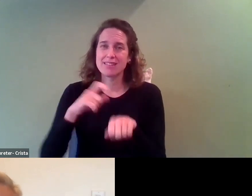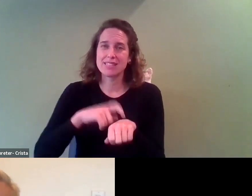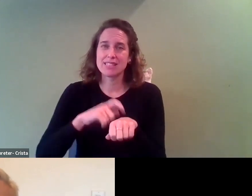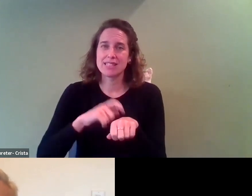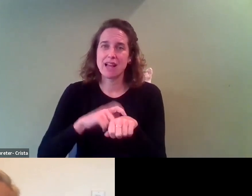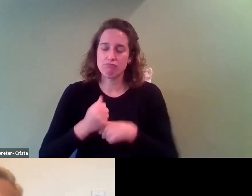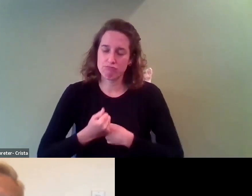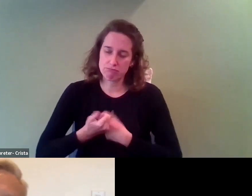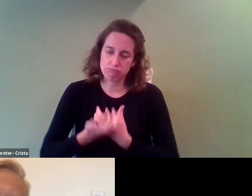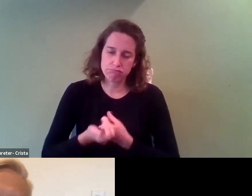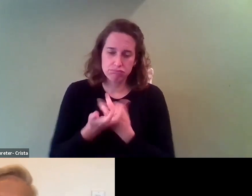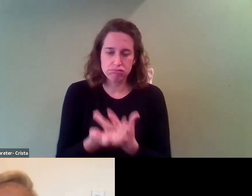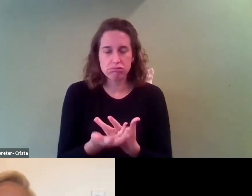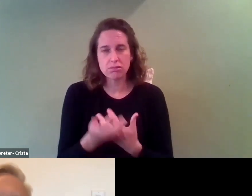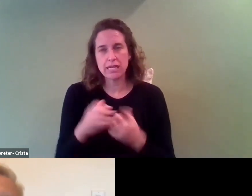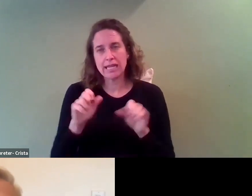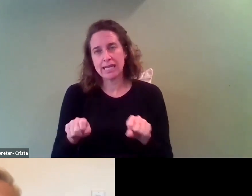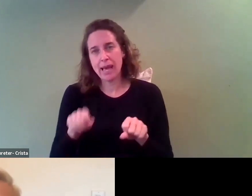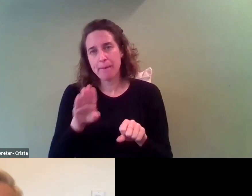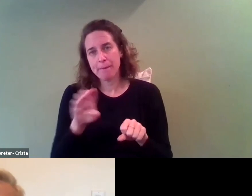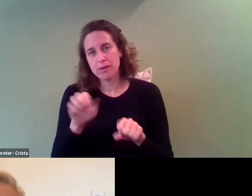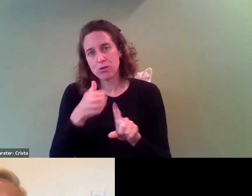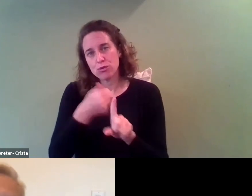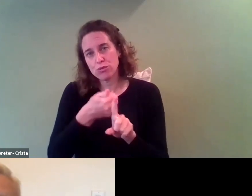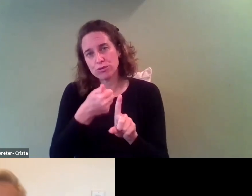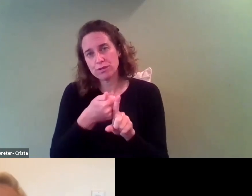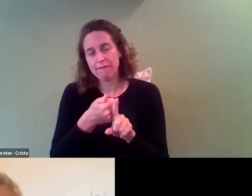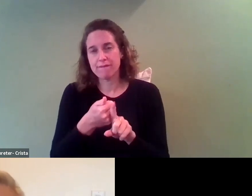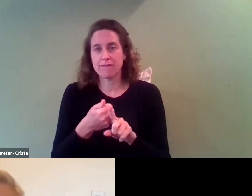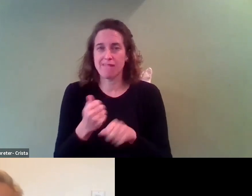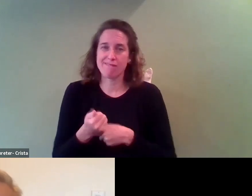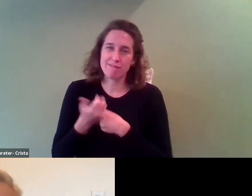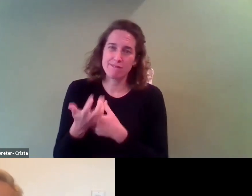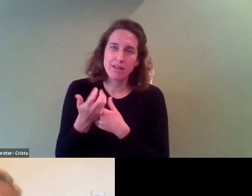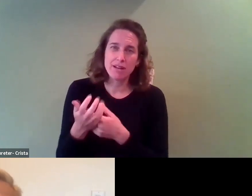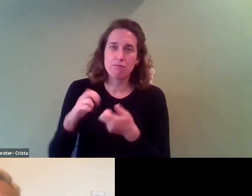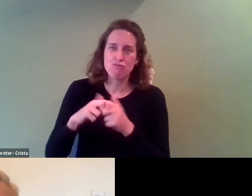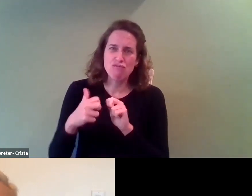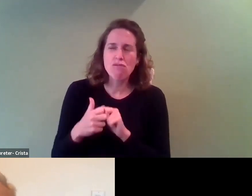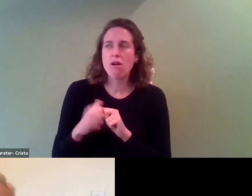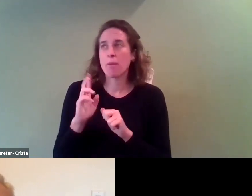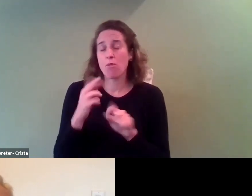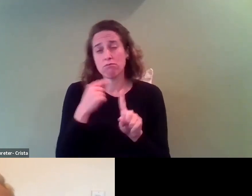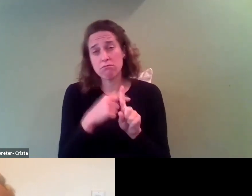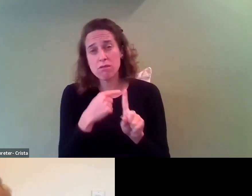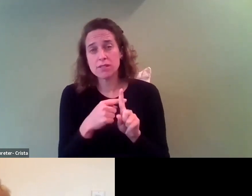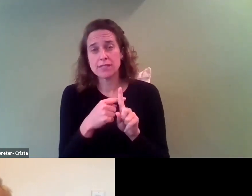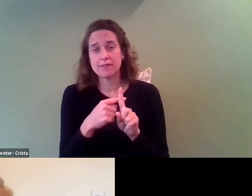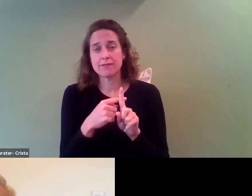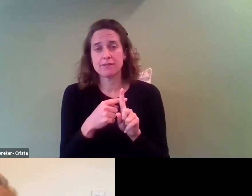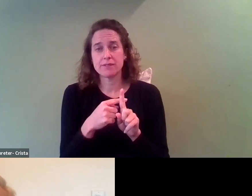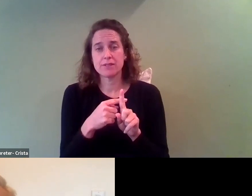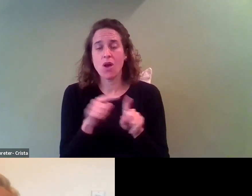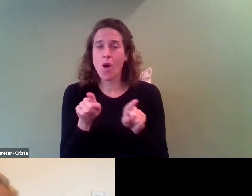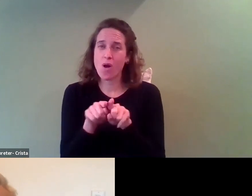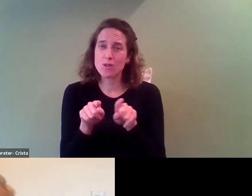we let our hair down, where we, vent all the things that happened during the day. But it's also where we